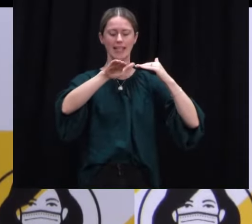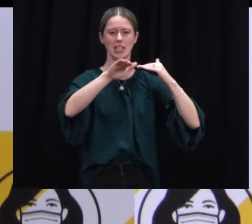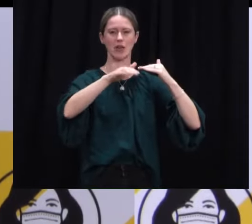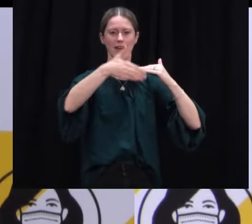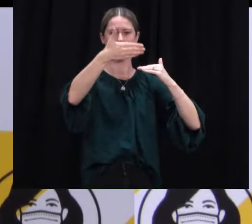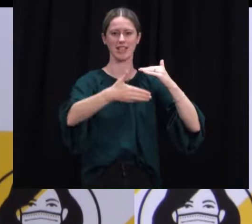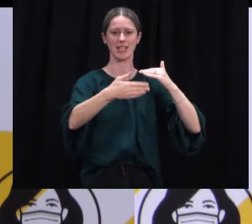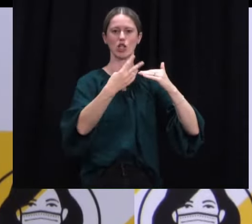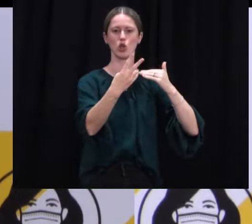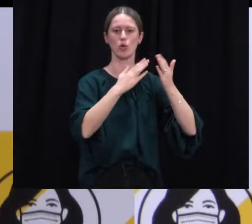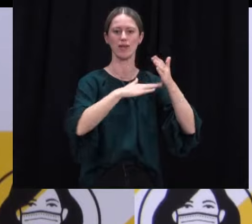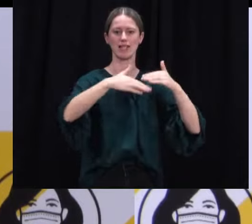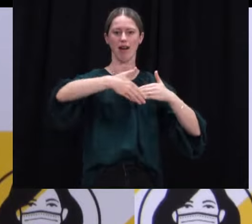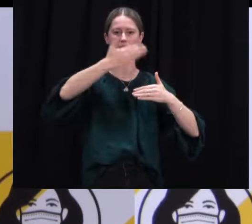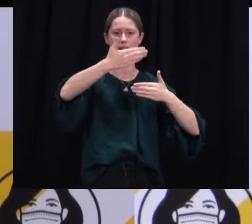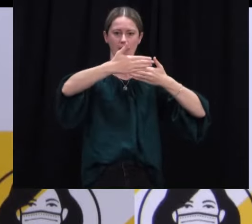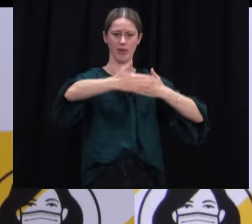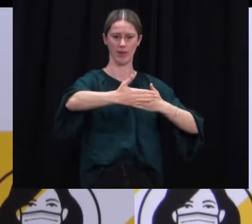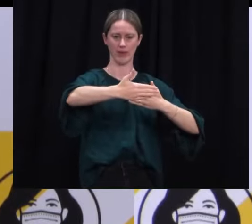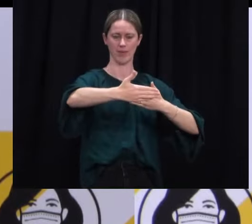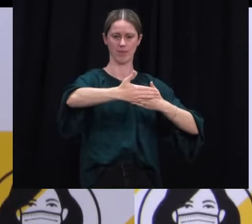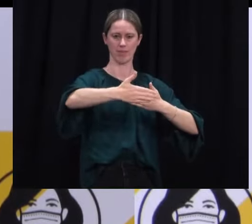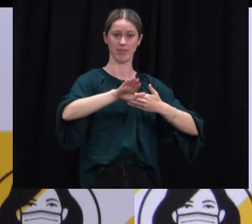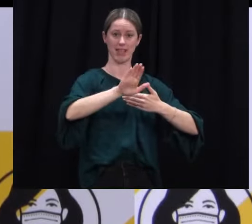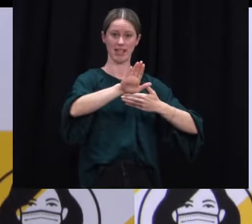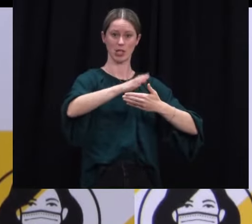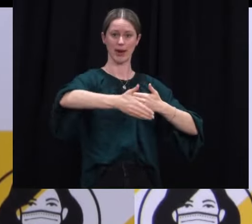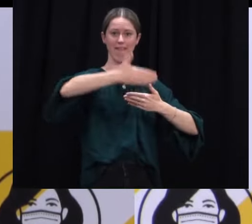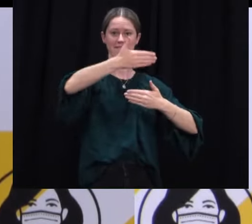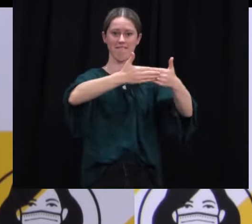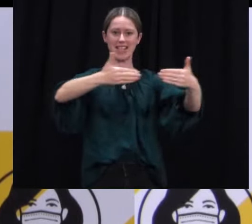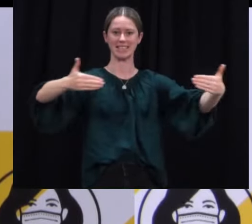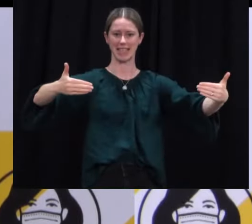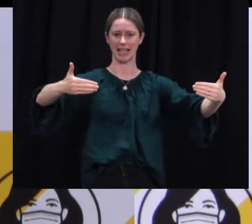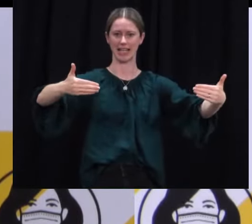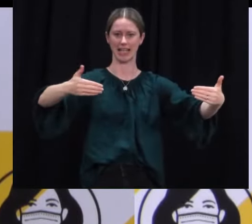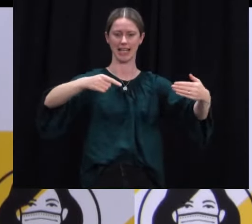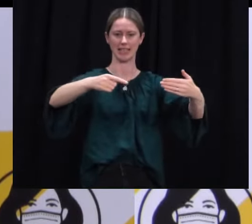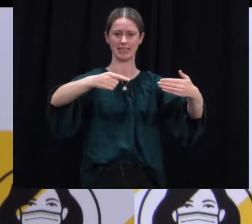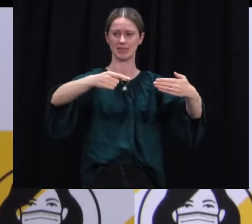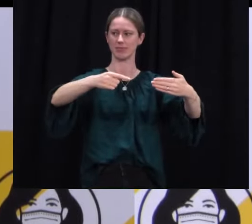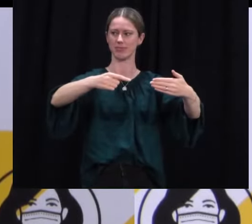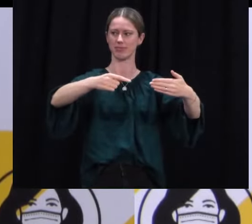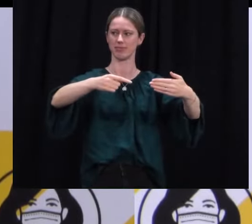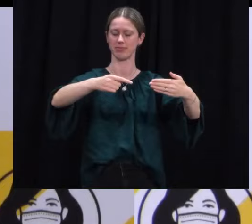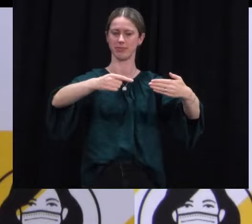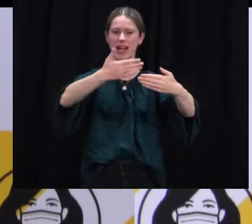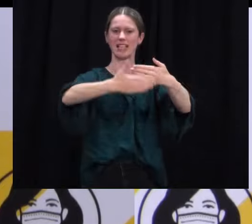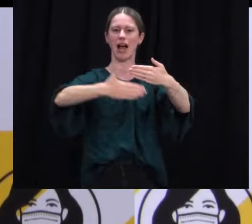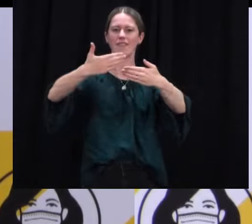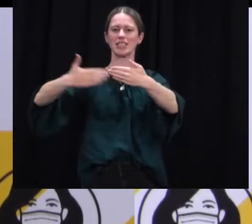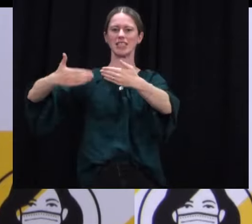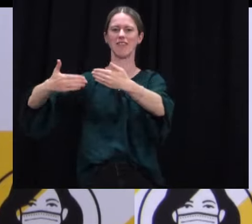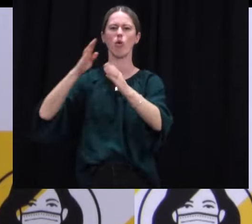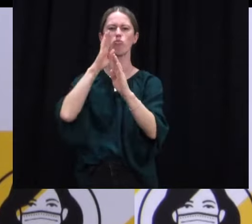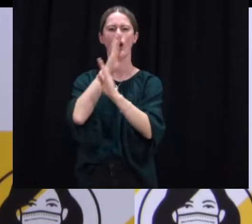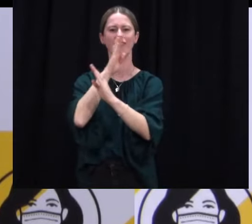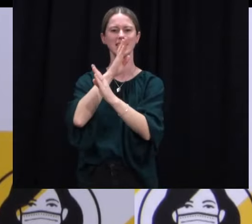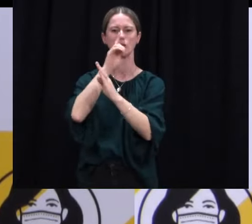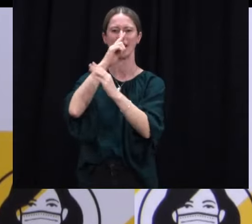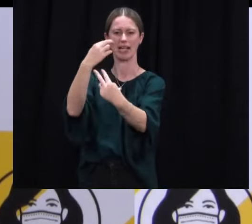be at least 2 metres high. The exterior line of fencing is also covered, if you like, to provide privacy into the